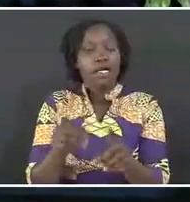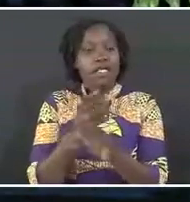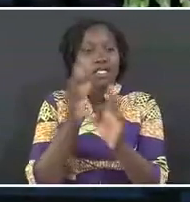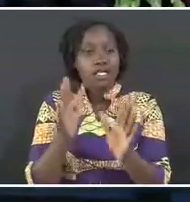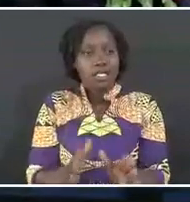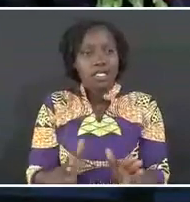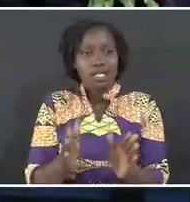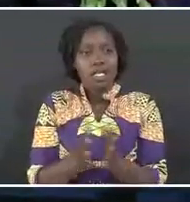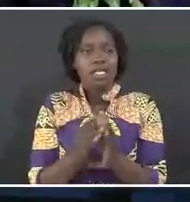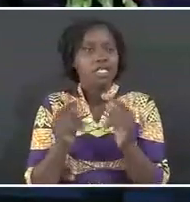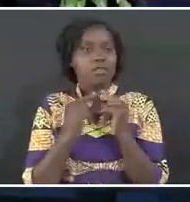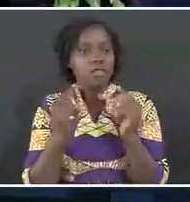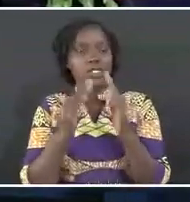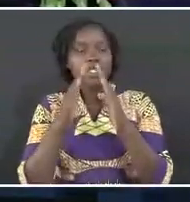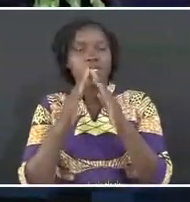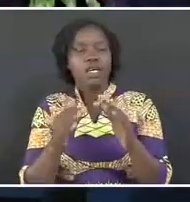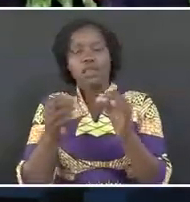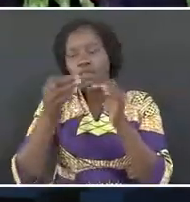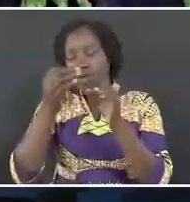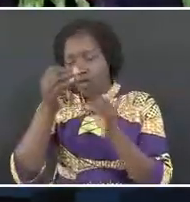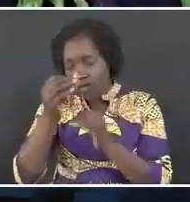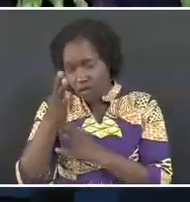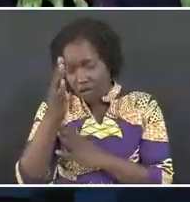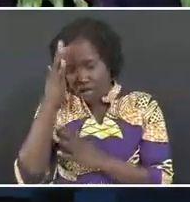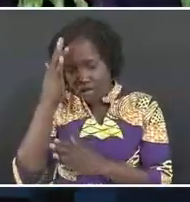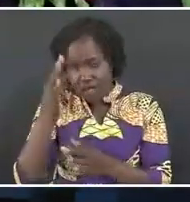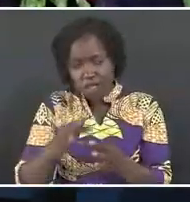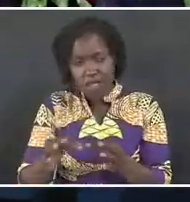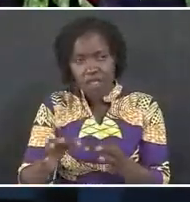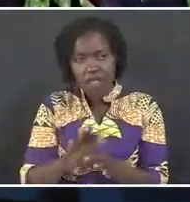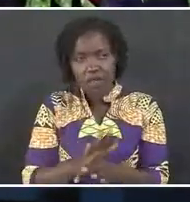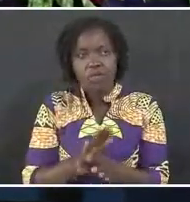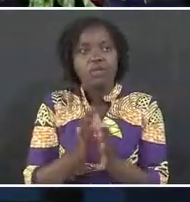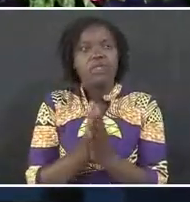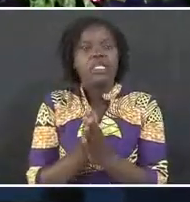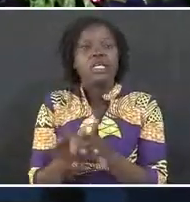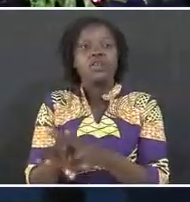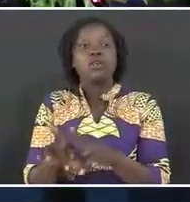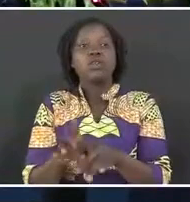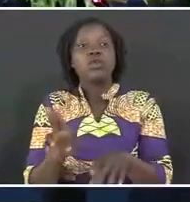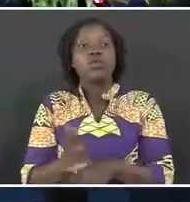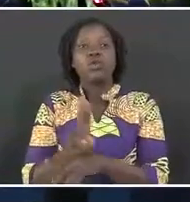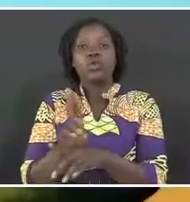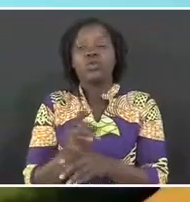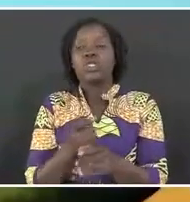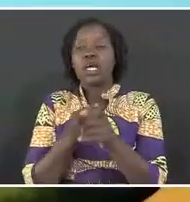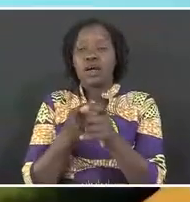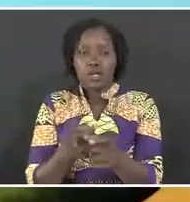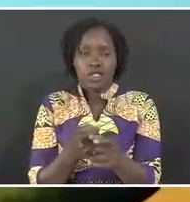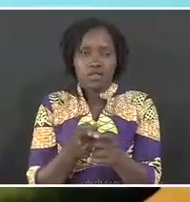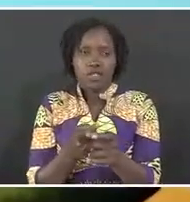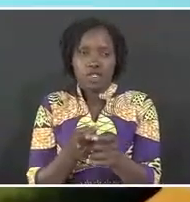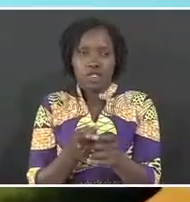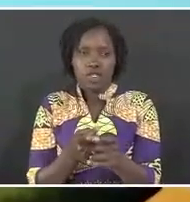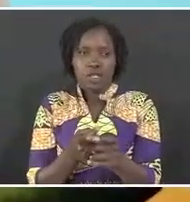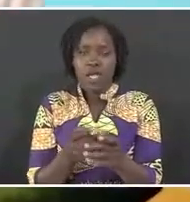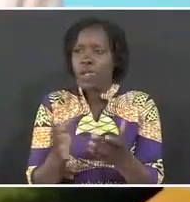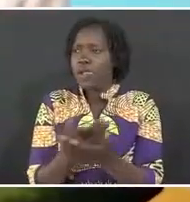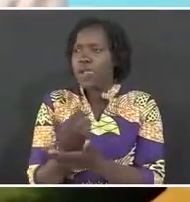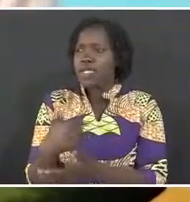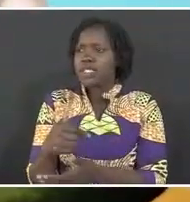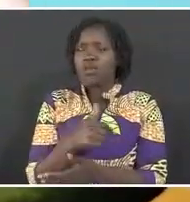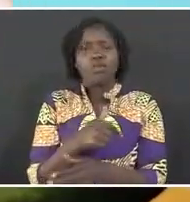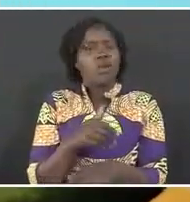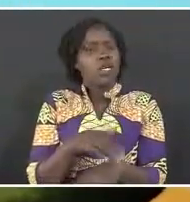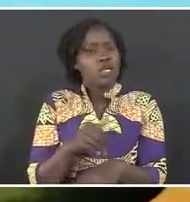as priests in the household of faith. And we use our gifts. Some of us